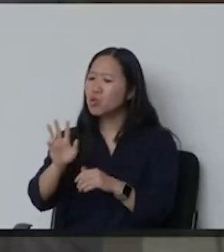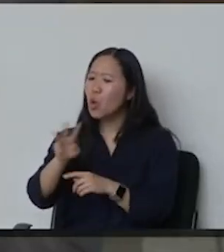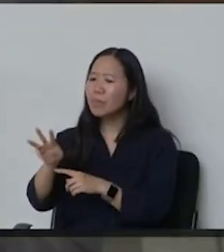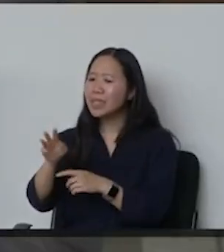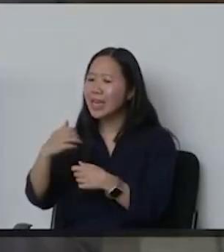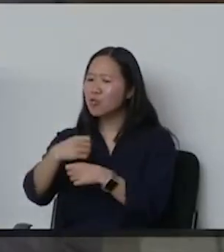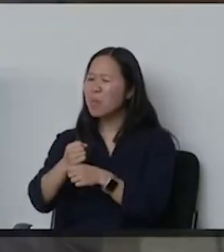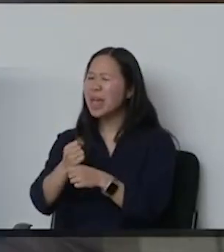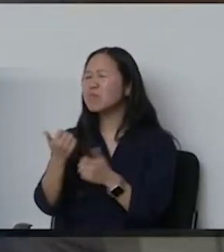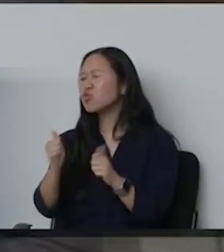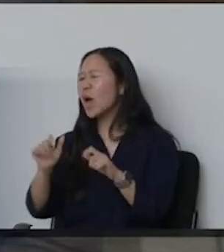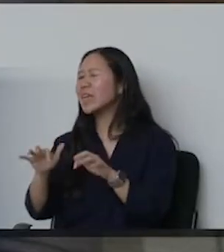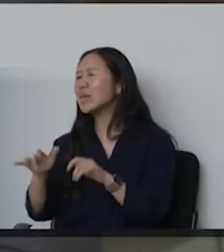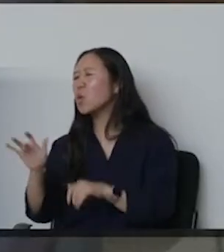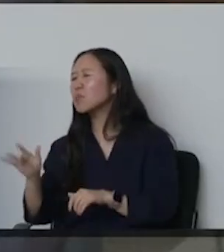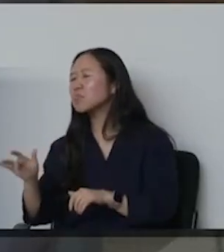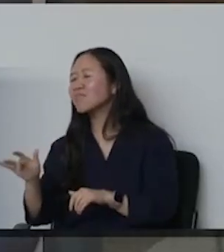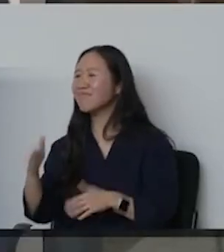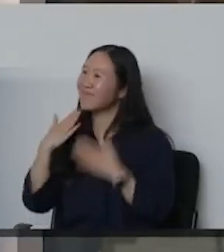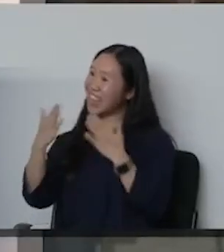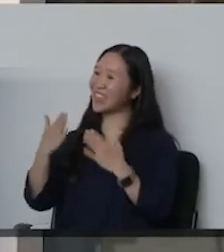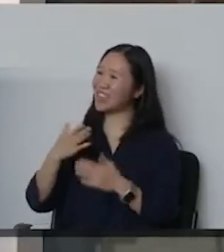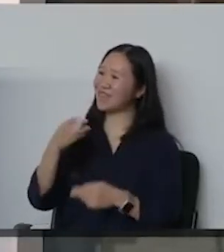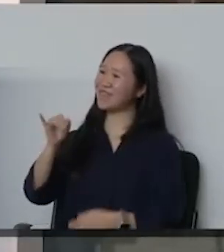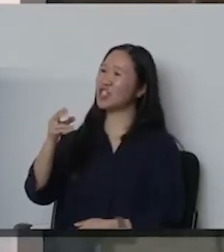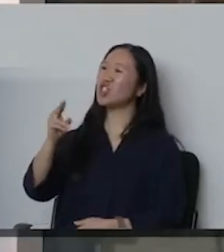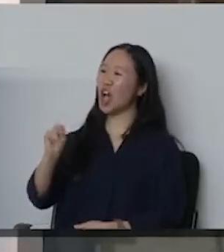the keyboard. Thank you. I'm John Cotter.